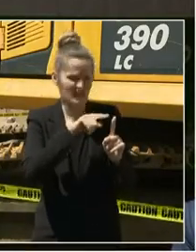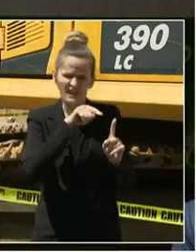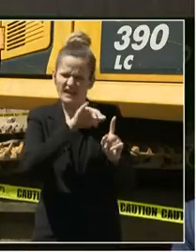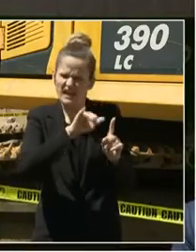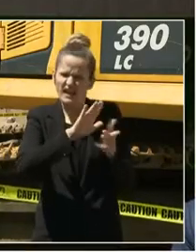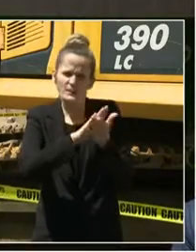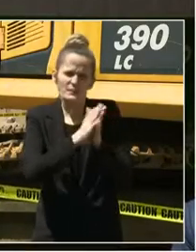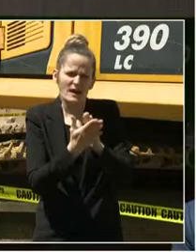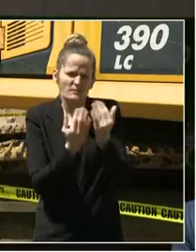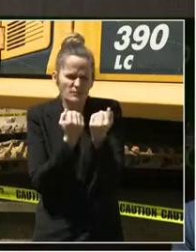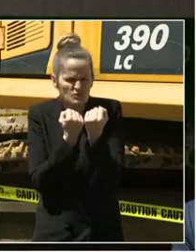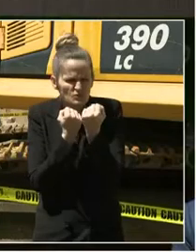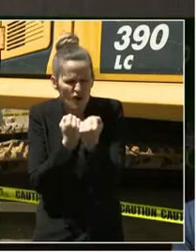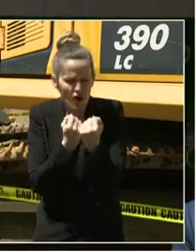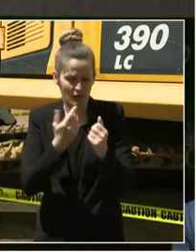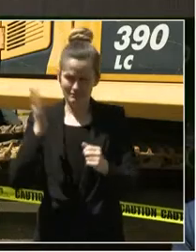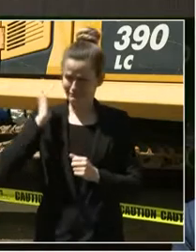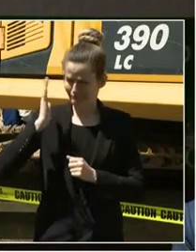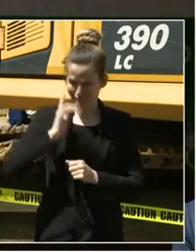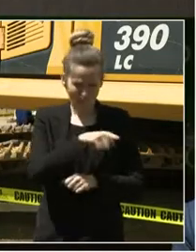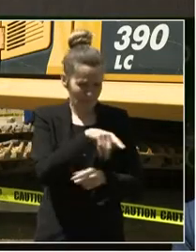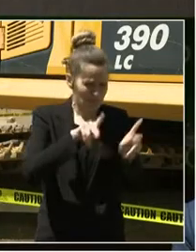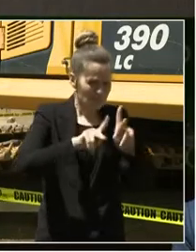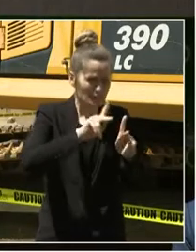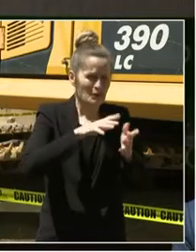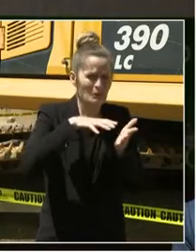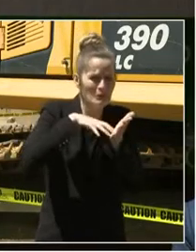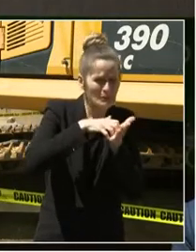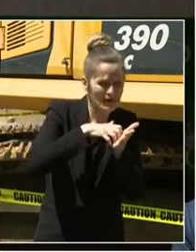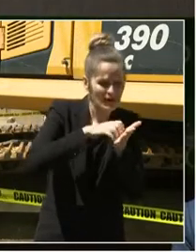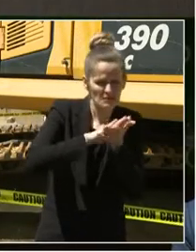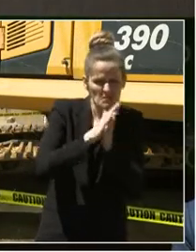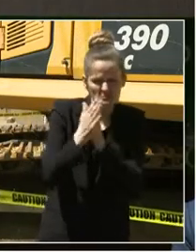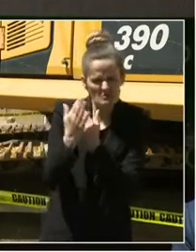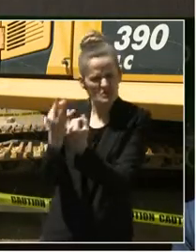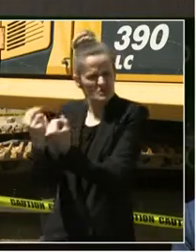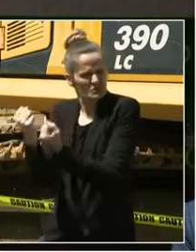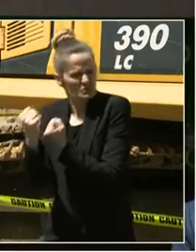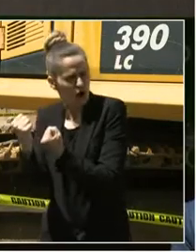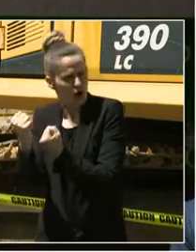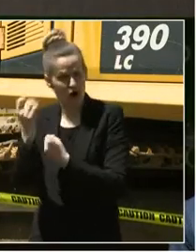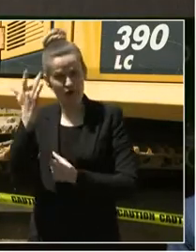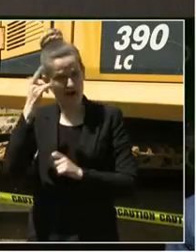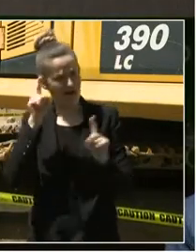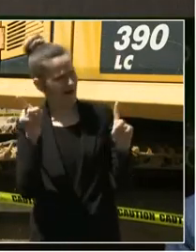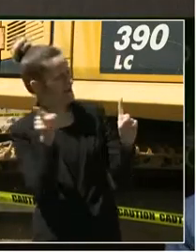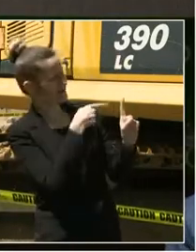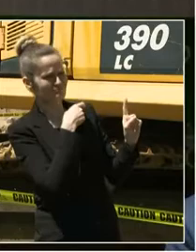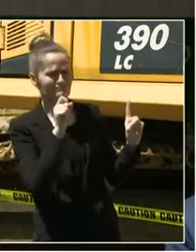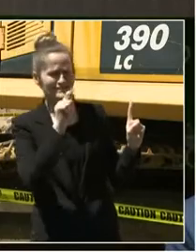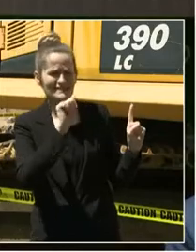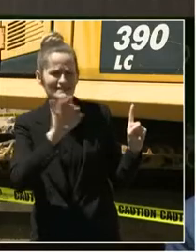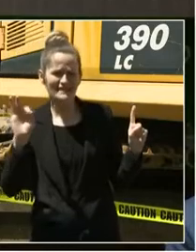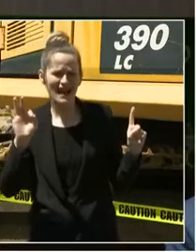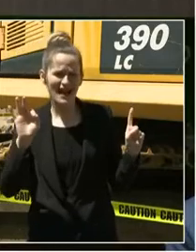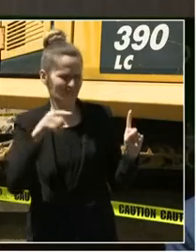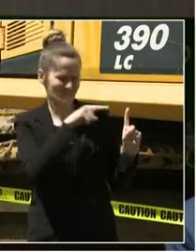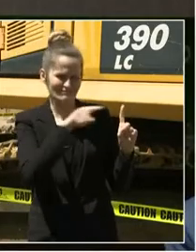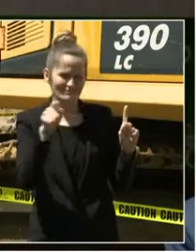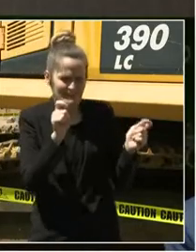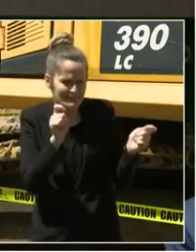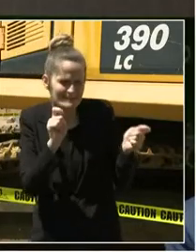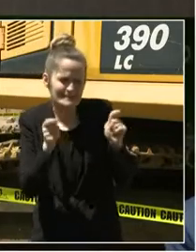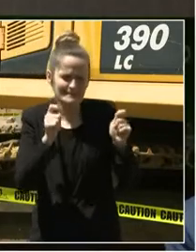weakness. The administrative staff, they're so great. They help us with our hiccups and help us to go through